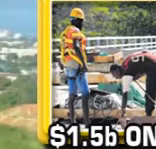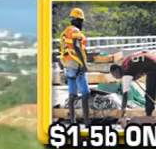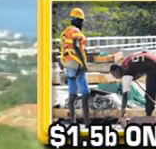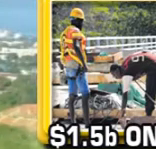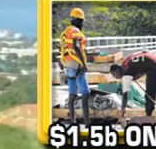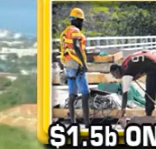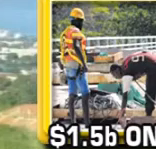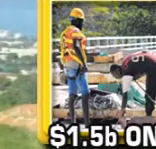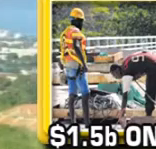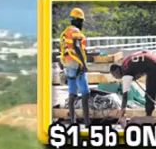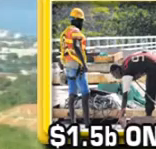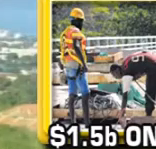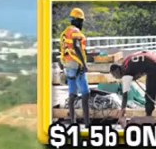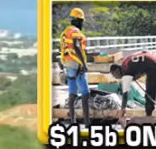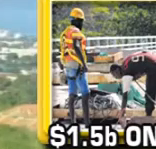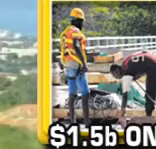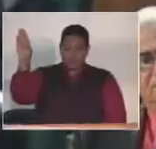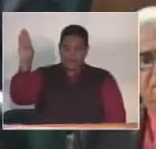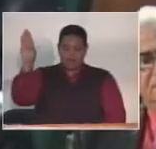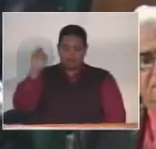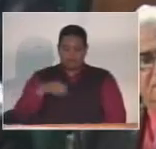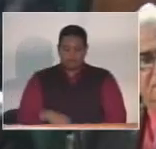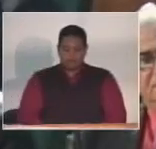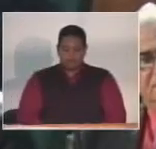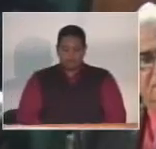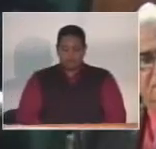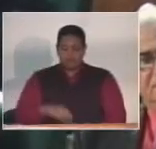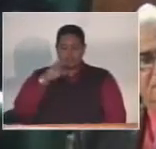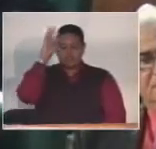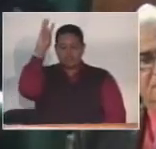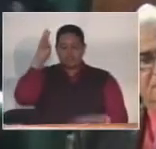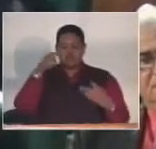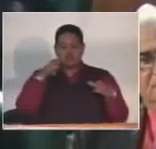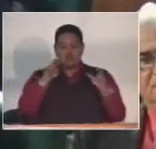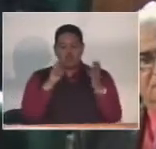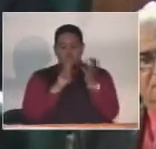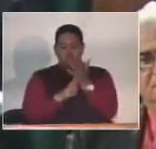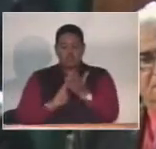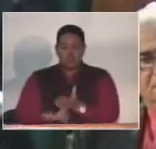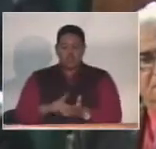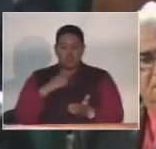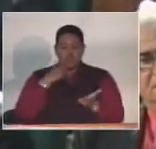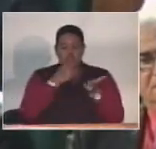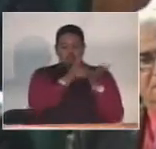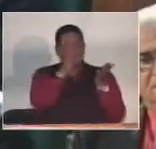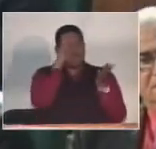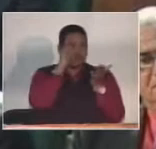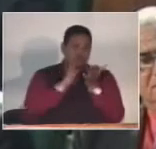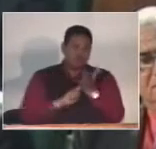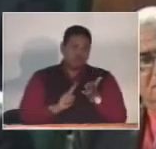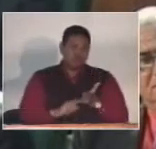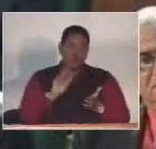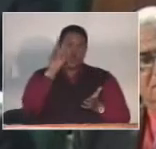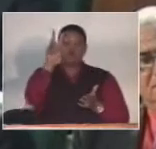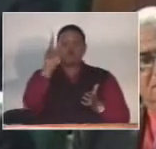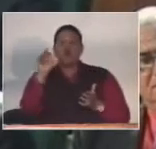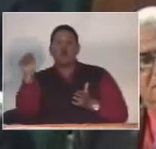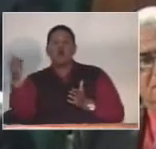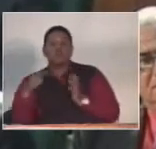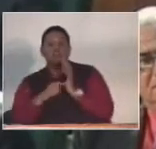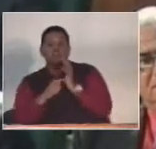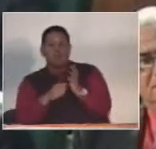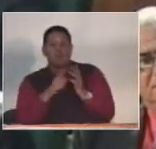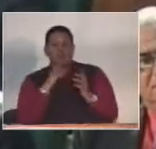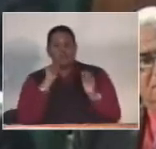the 2015-2016 fiscal year. Six road contracts have been sent for letting, while two others, Chauvy